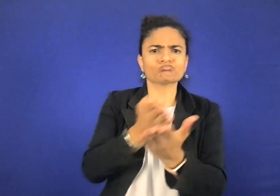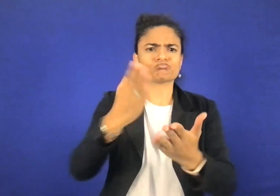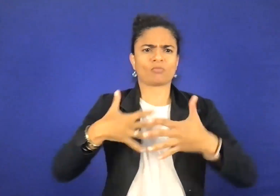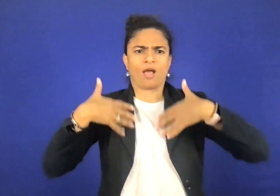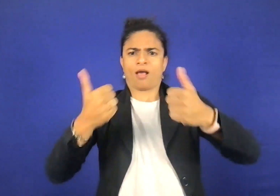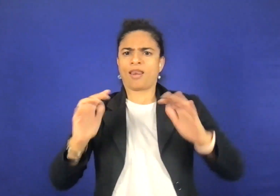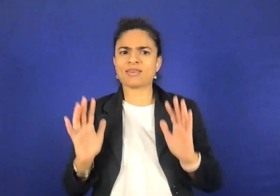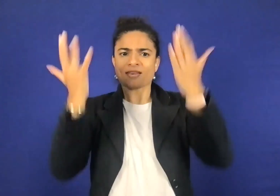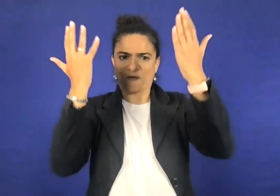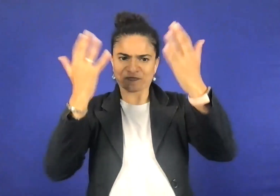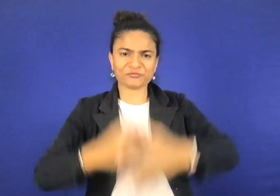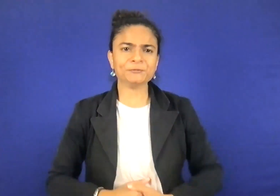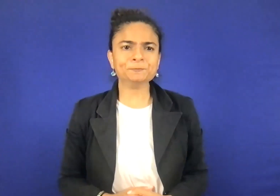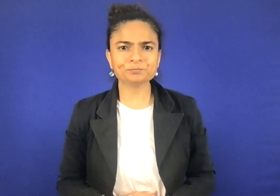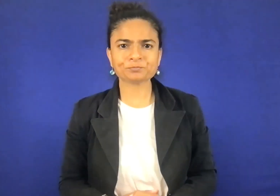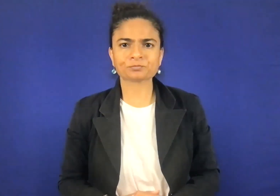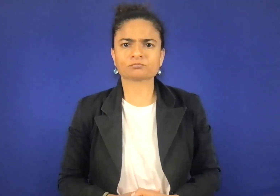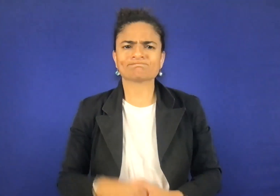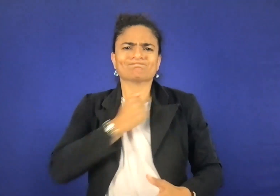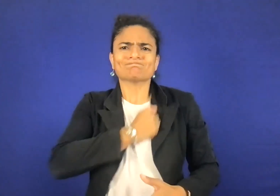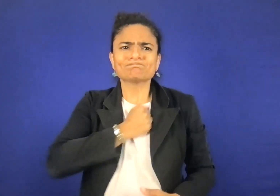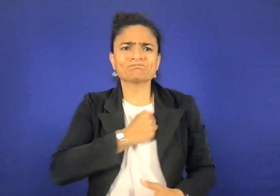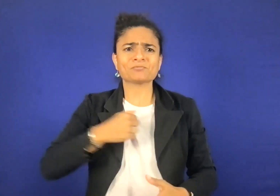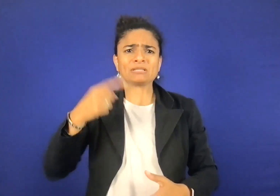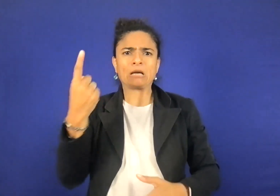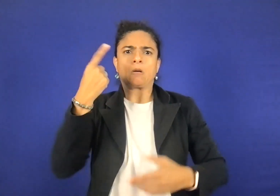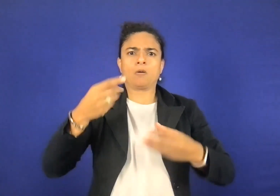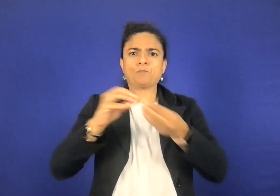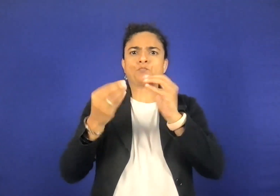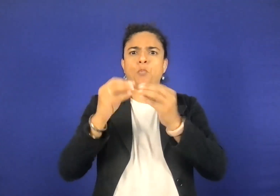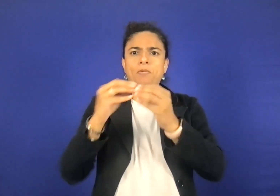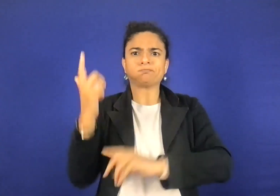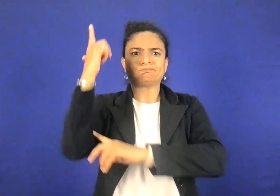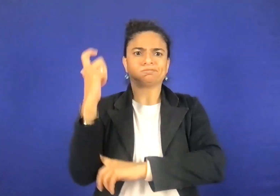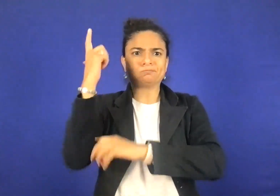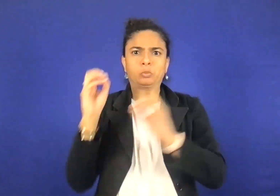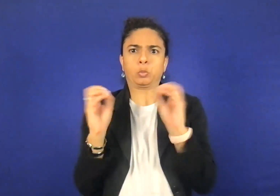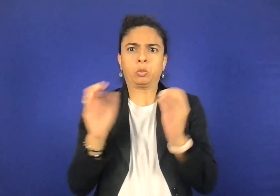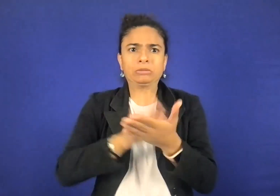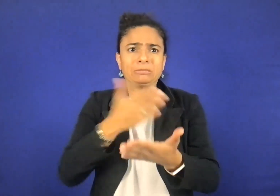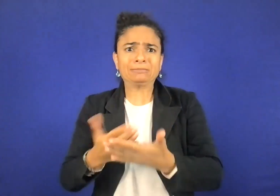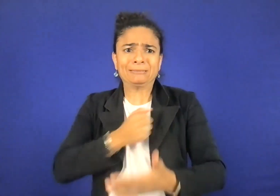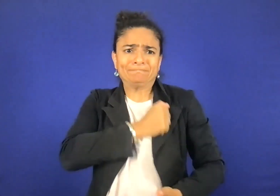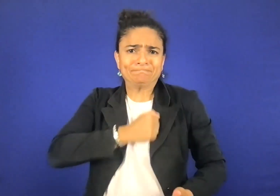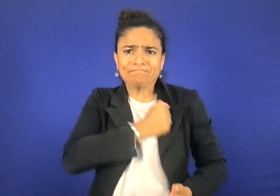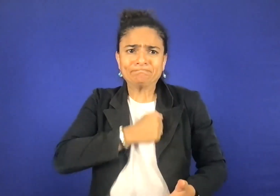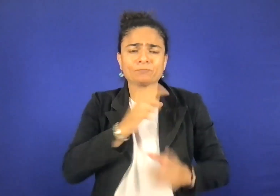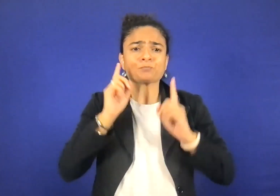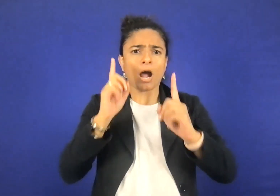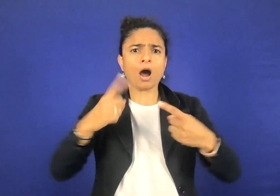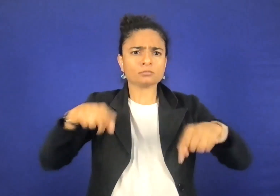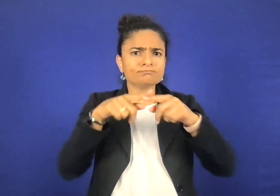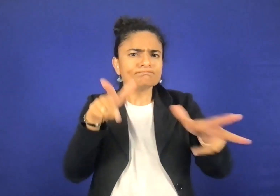managed to hear the presentation. And I see there's quite a lot of interest coming in comments and questions in learning from the work that's going on in